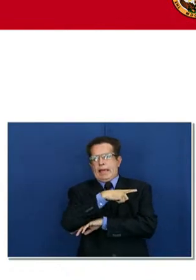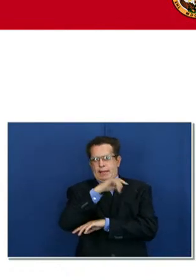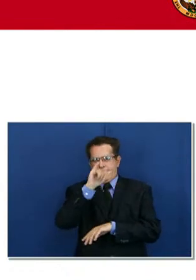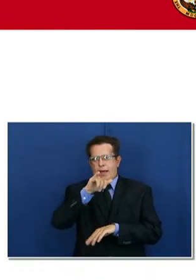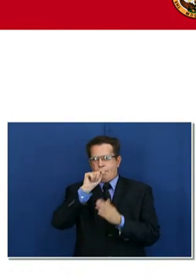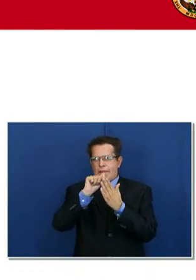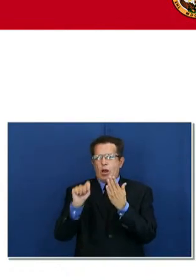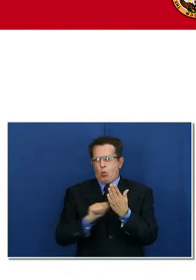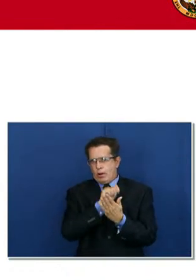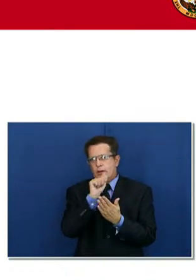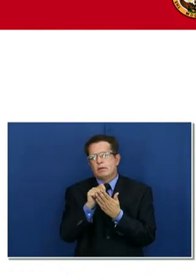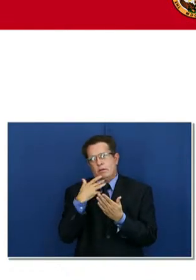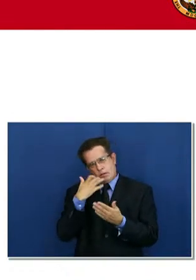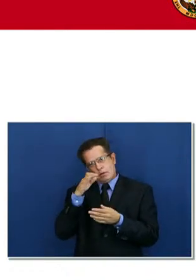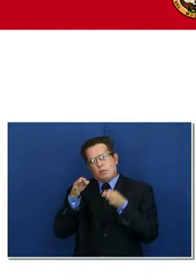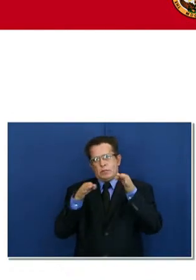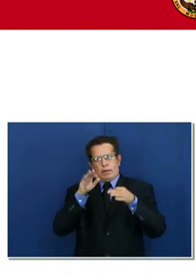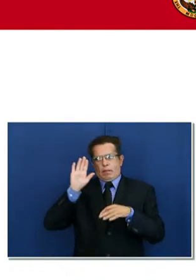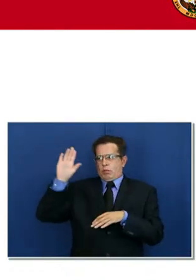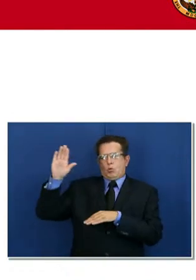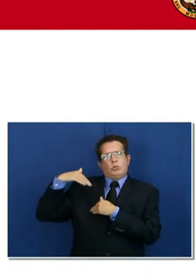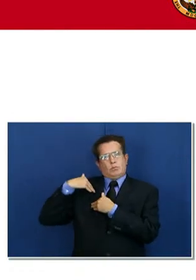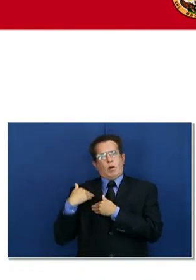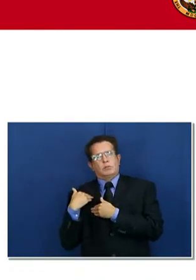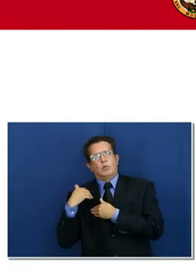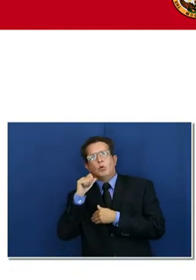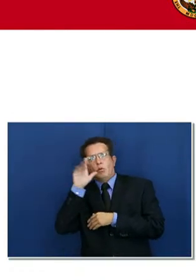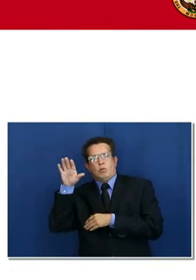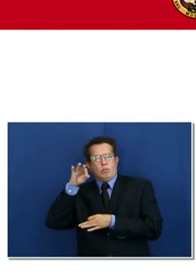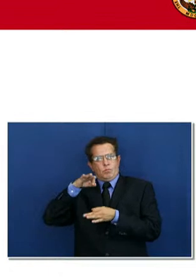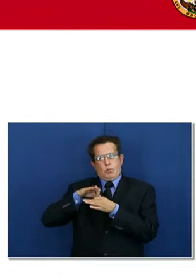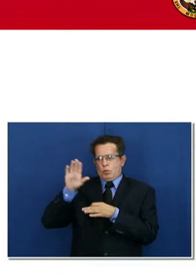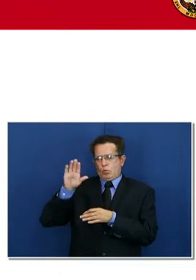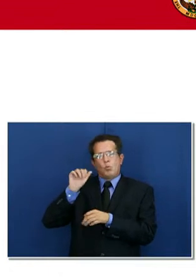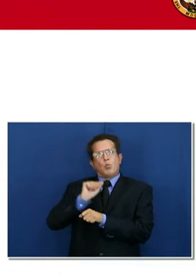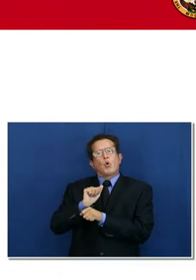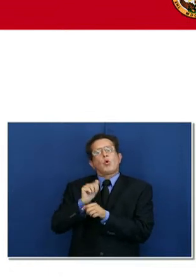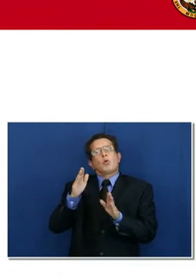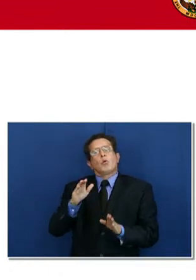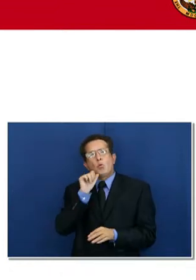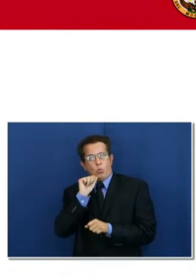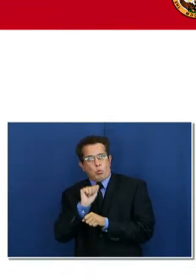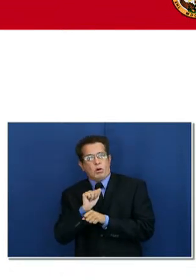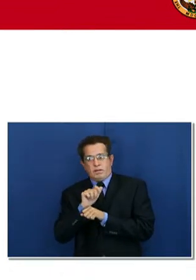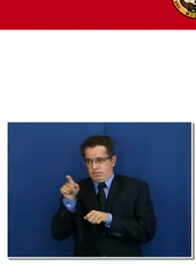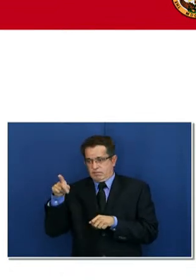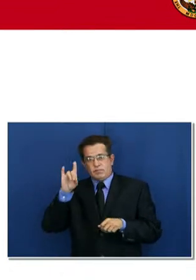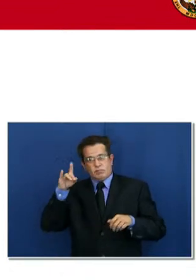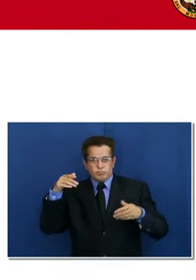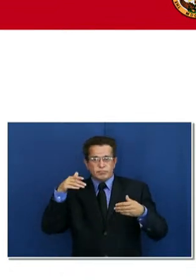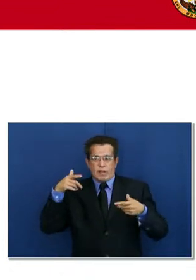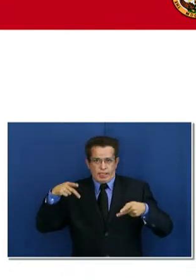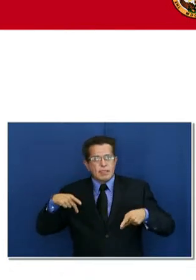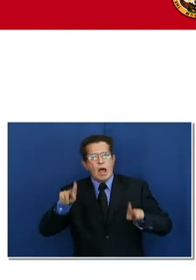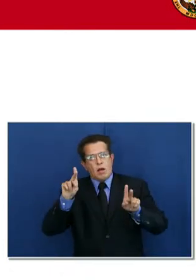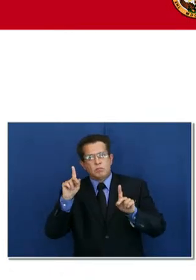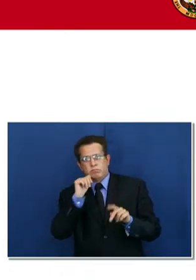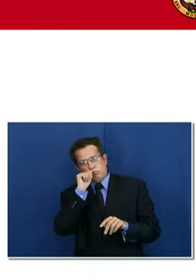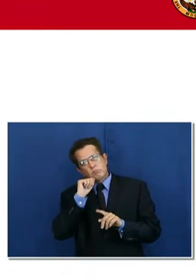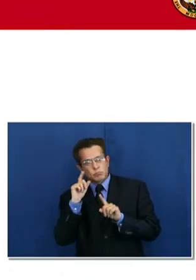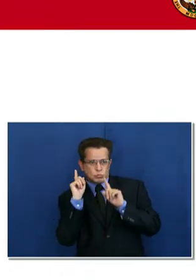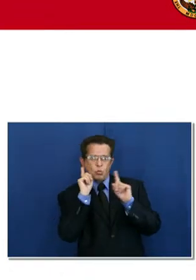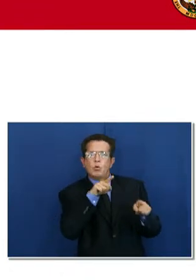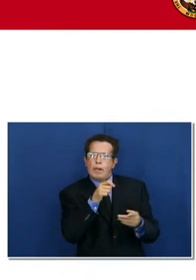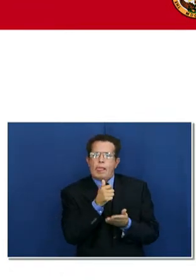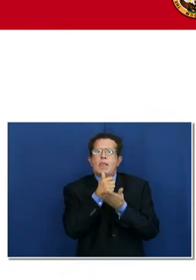with you about those poll workers who have given of themselves and to commit to democracy in terms of allowing voters to vote